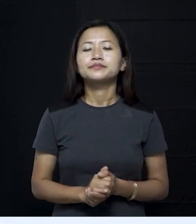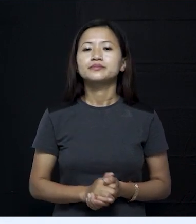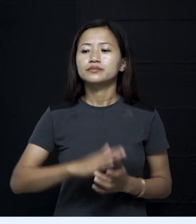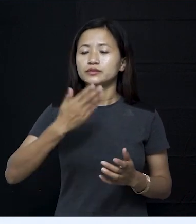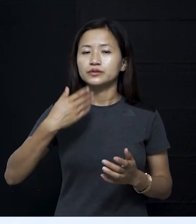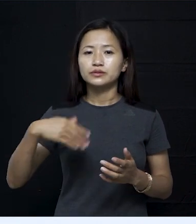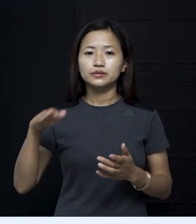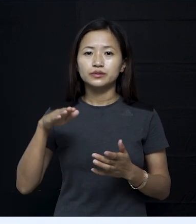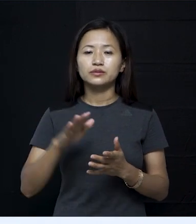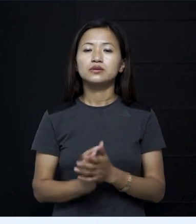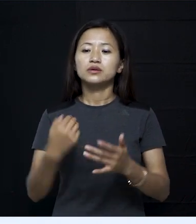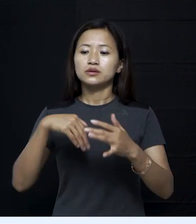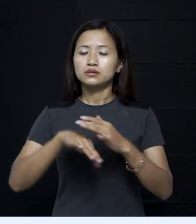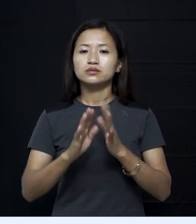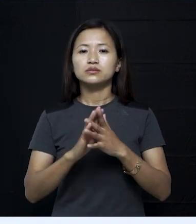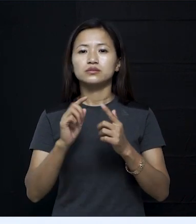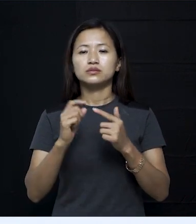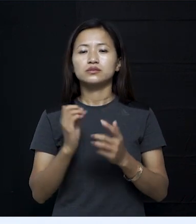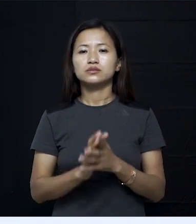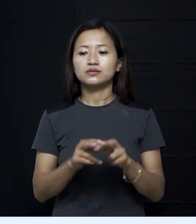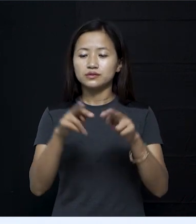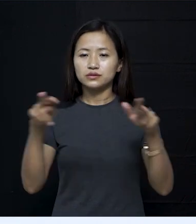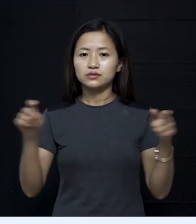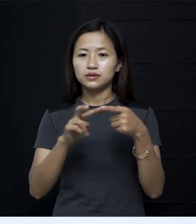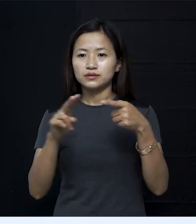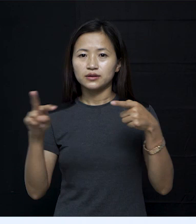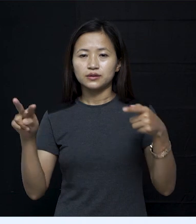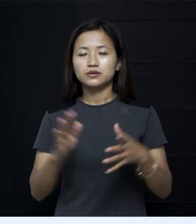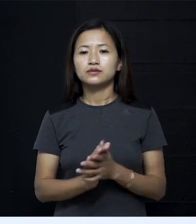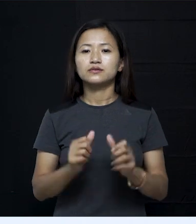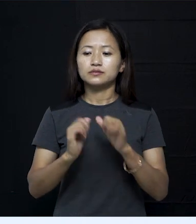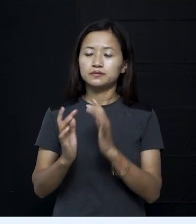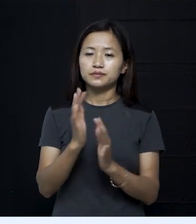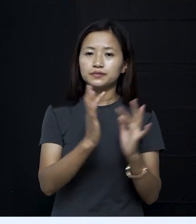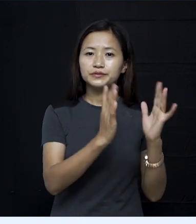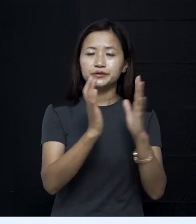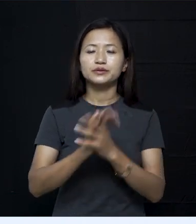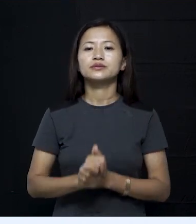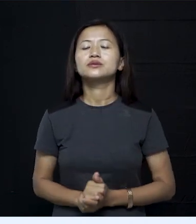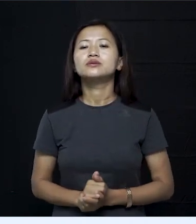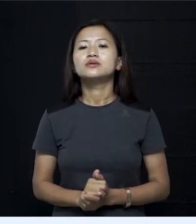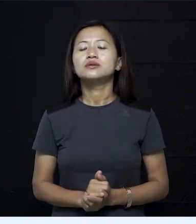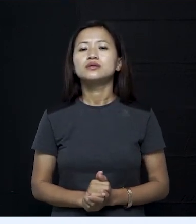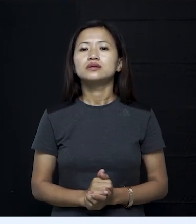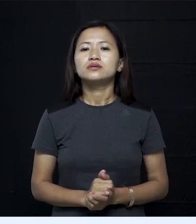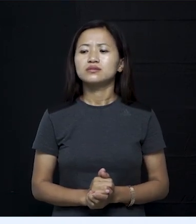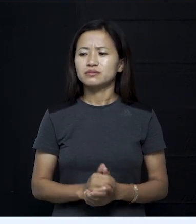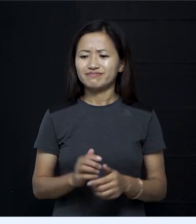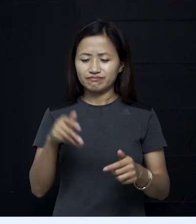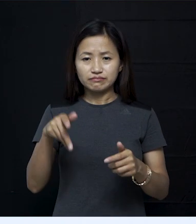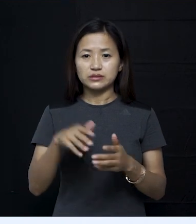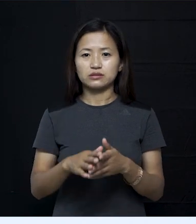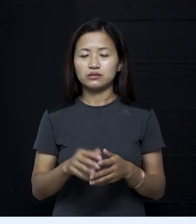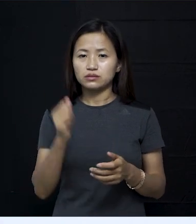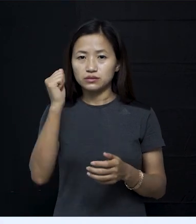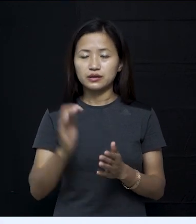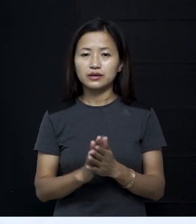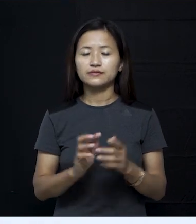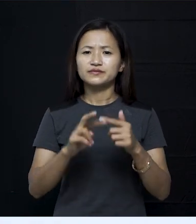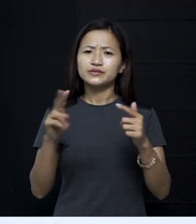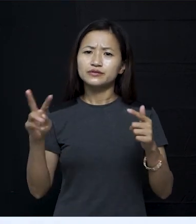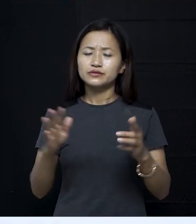this agricultural practices. So those are the two factors on which agriculture depends